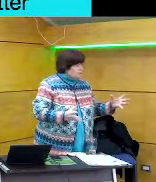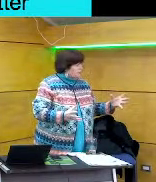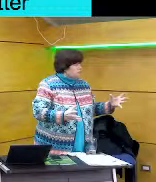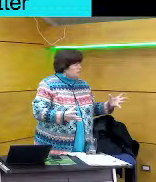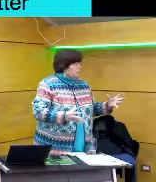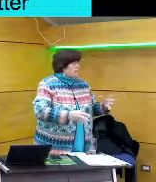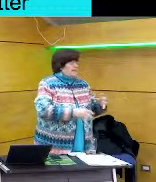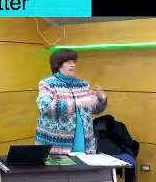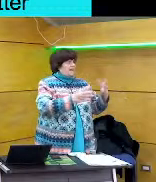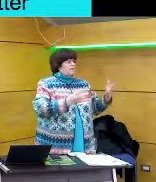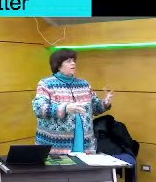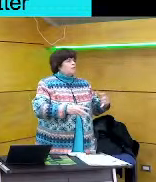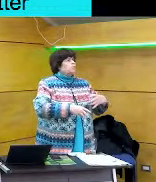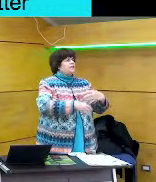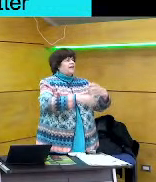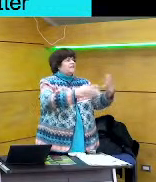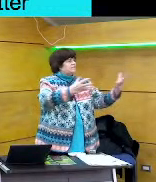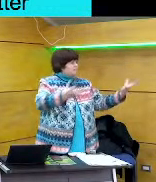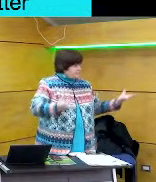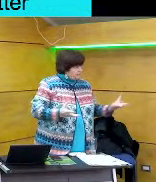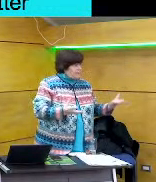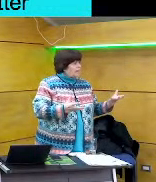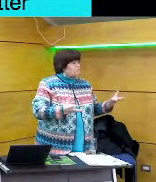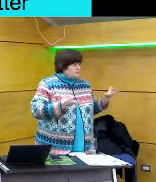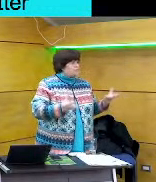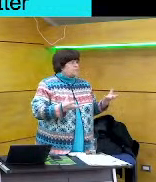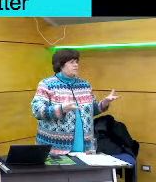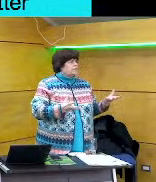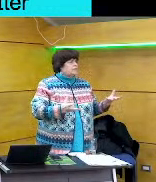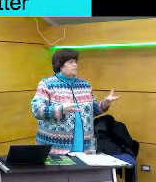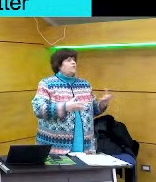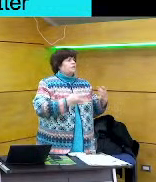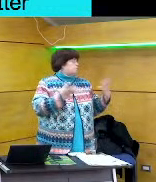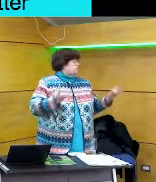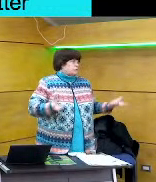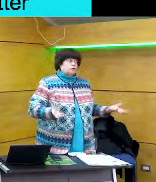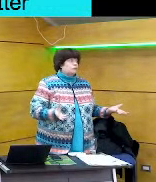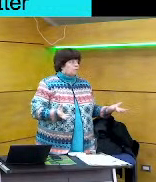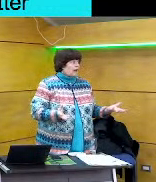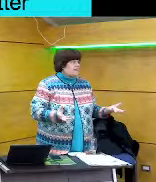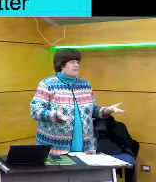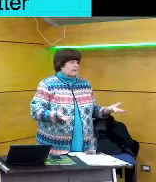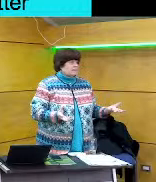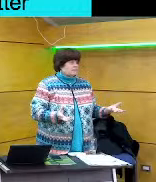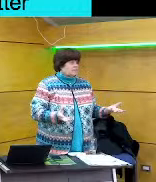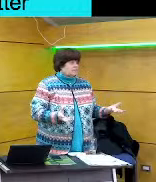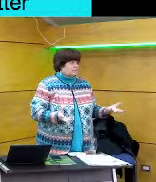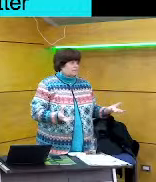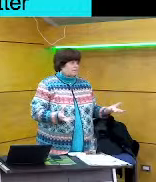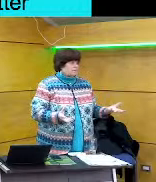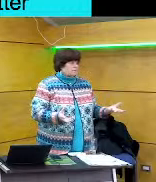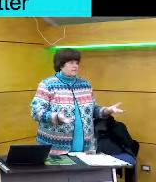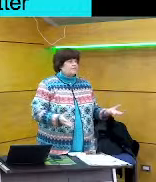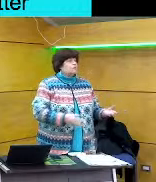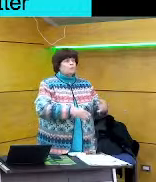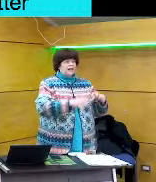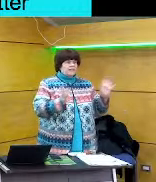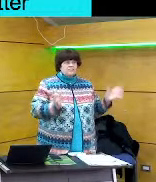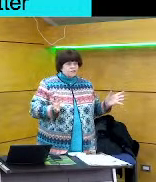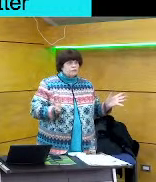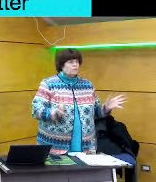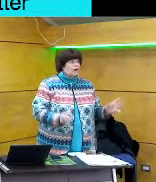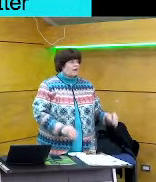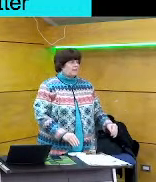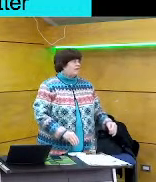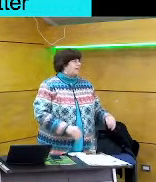sentence structure, and create a safe atmosphere for them to try that. That it's okay